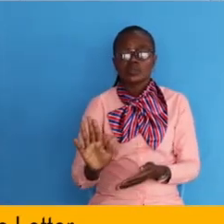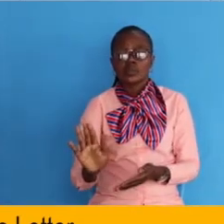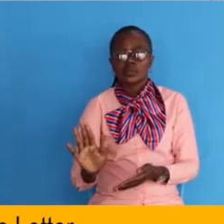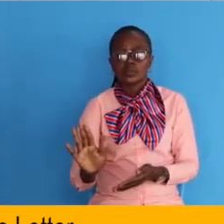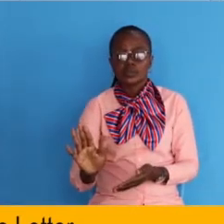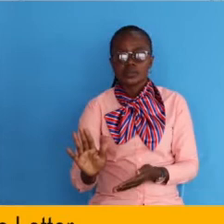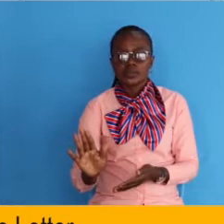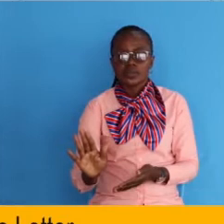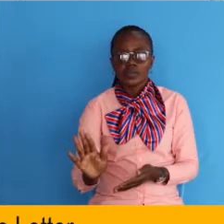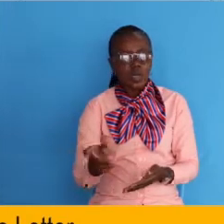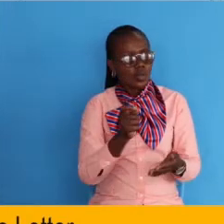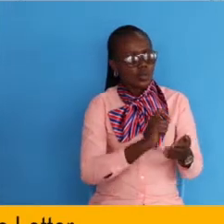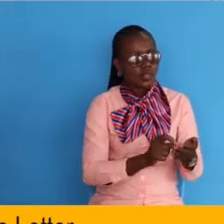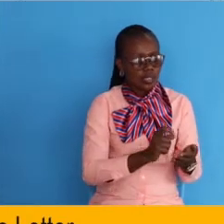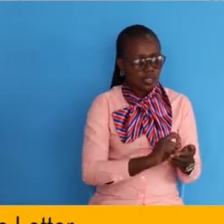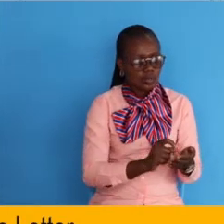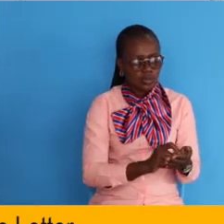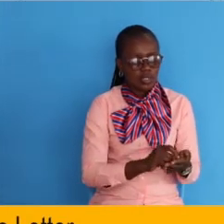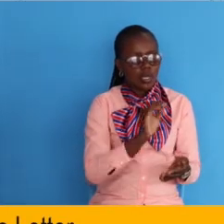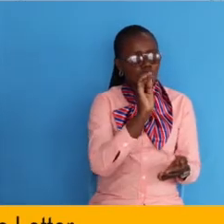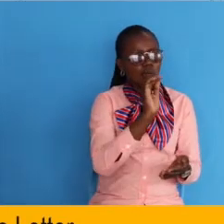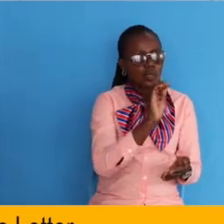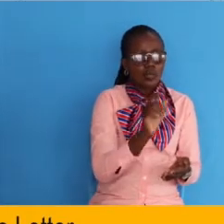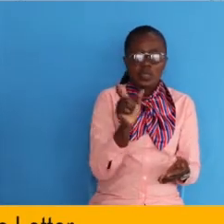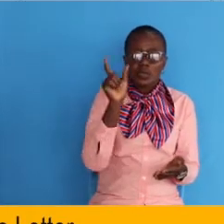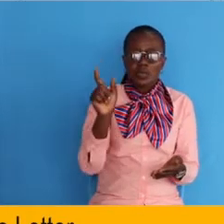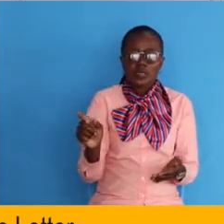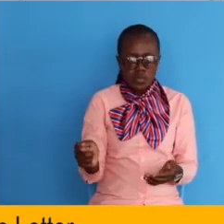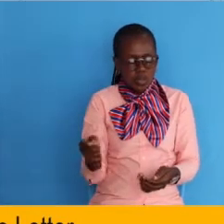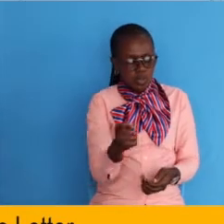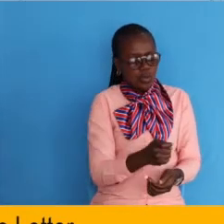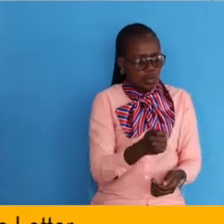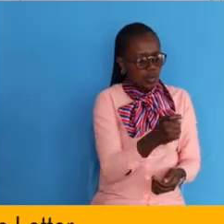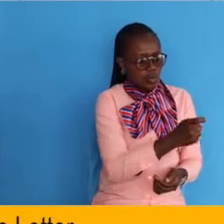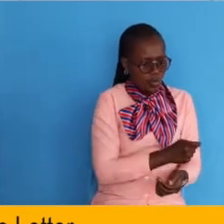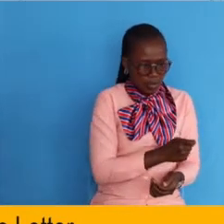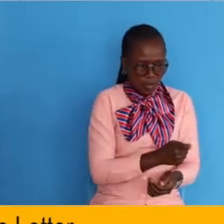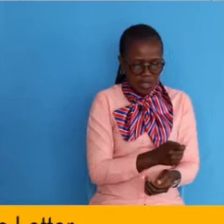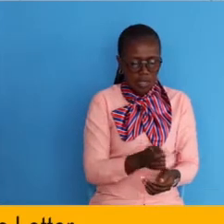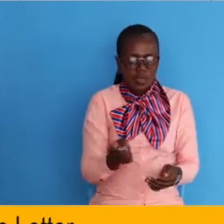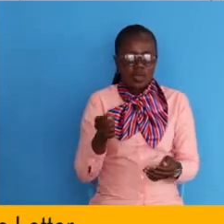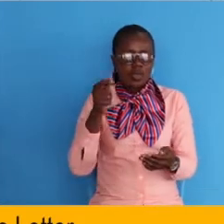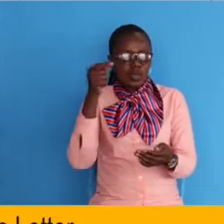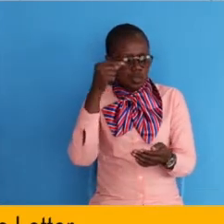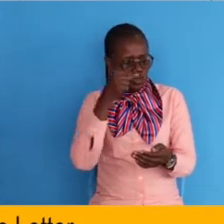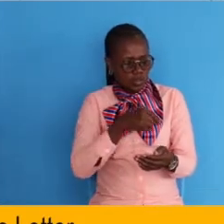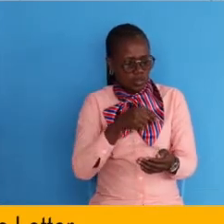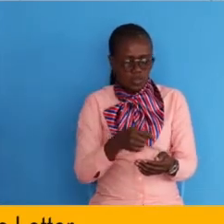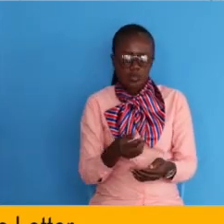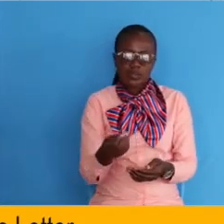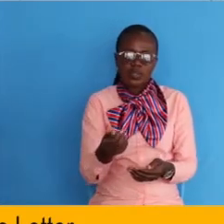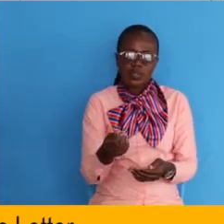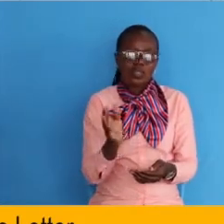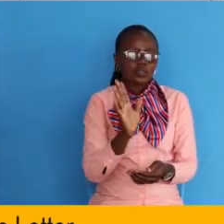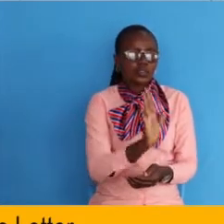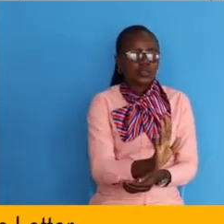to remind the person to pay back? Are you writing the letter as you are making a reservation of